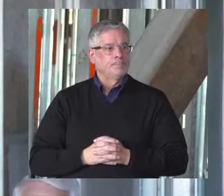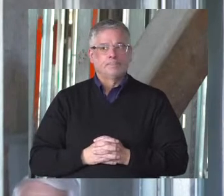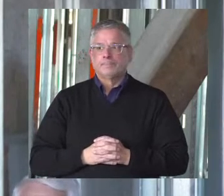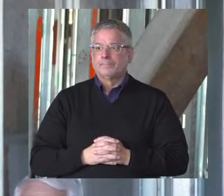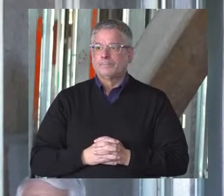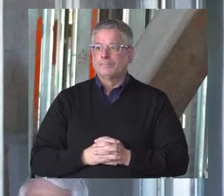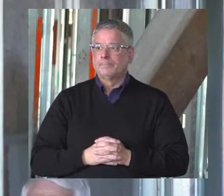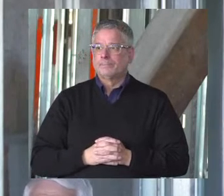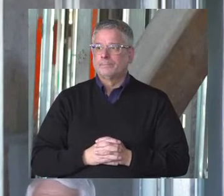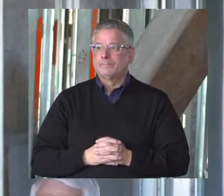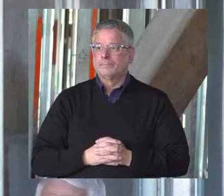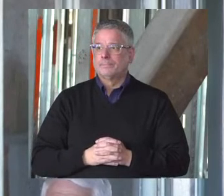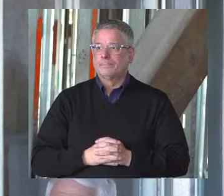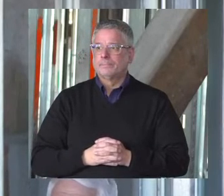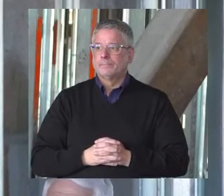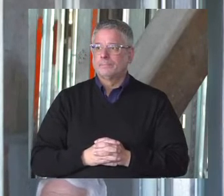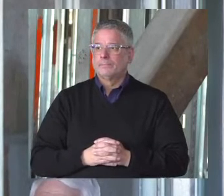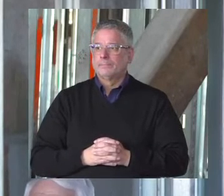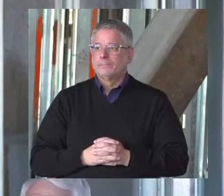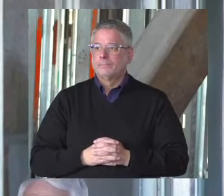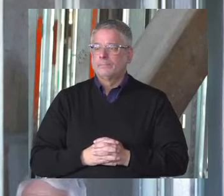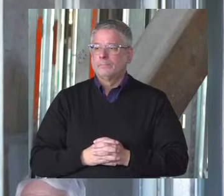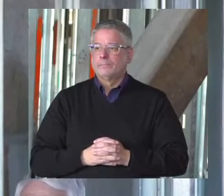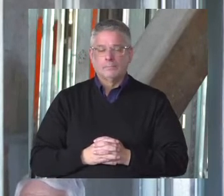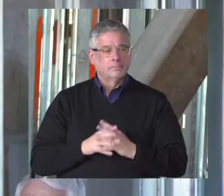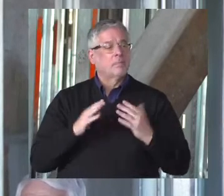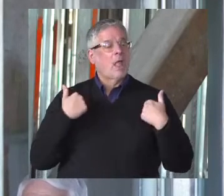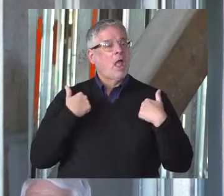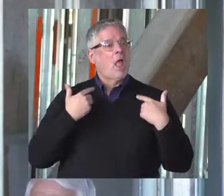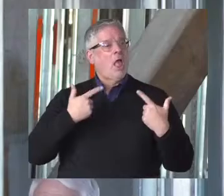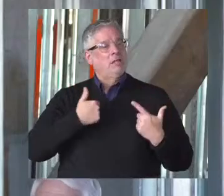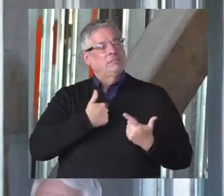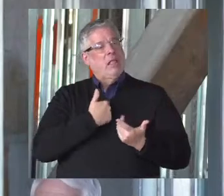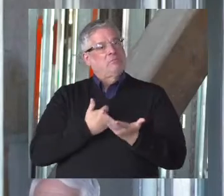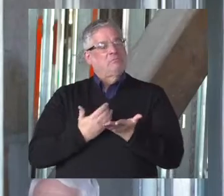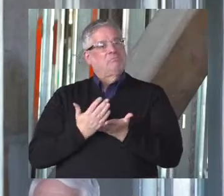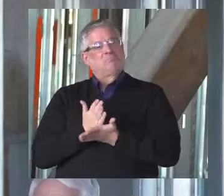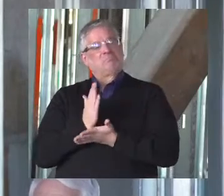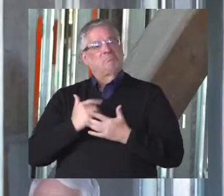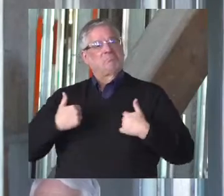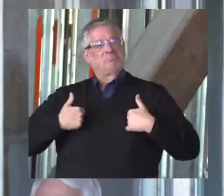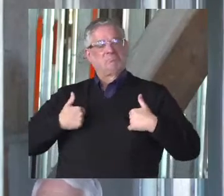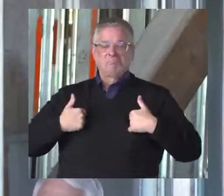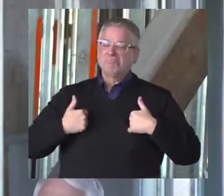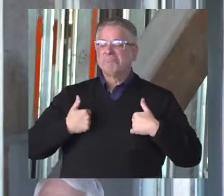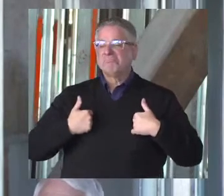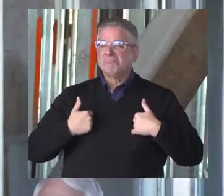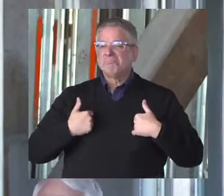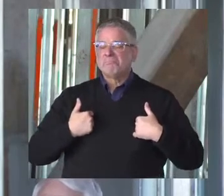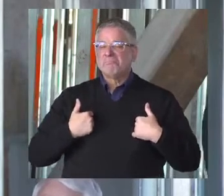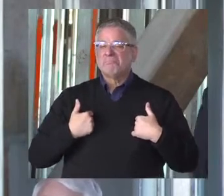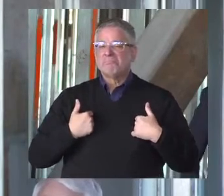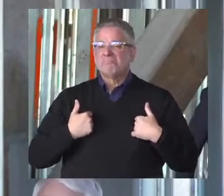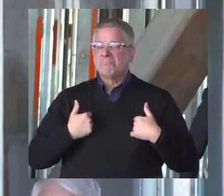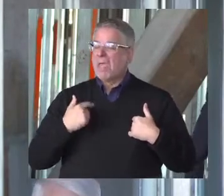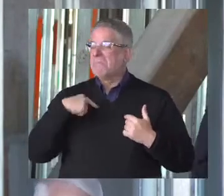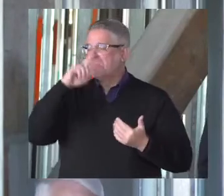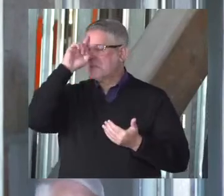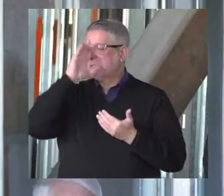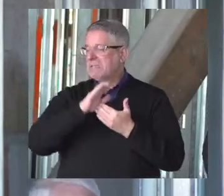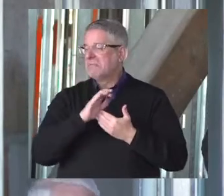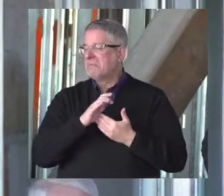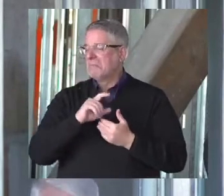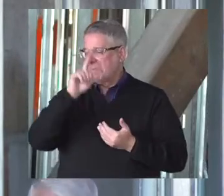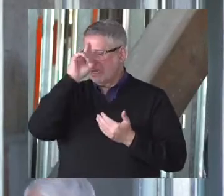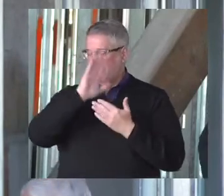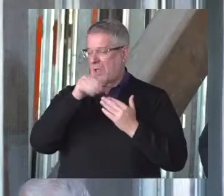Thank you. Anyone other question? I got all self-righteous there, so forgive me. But I believe in it, and